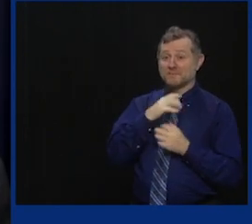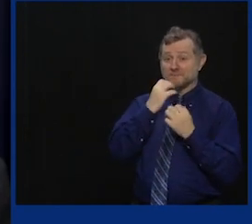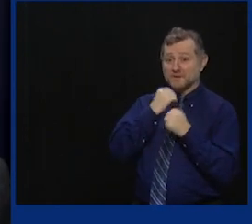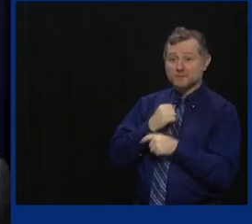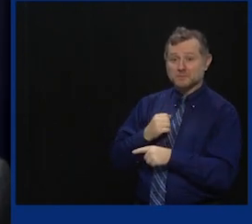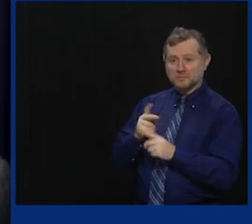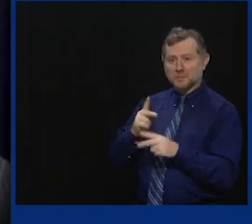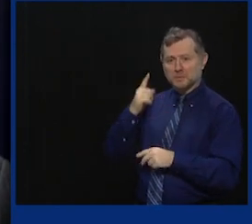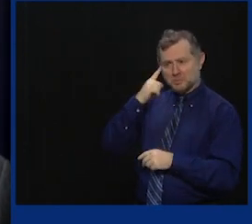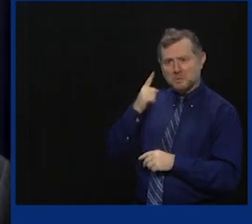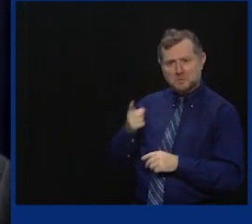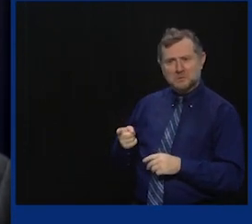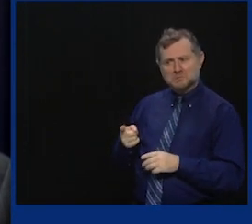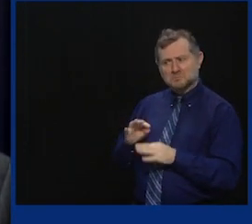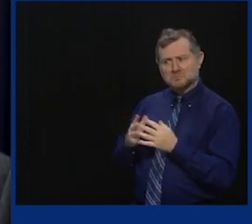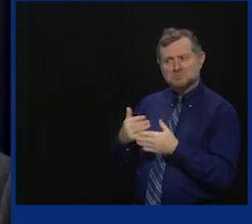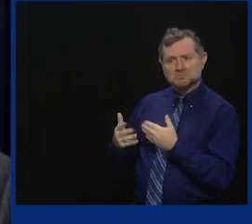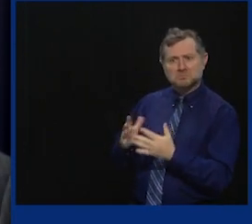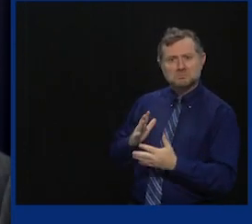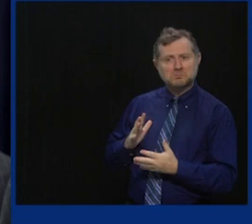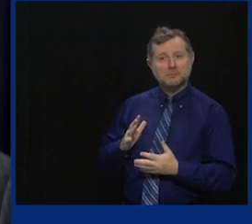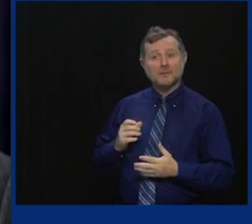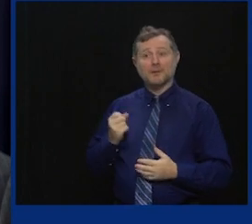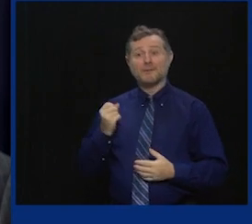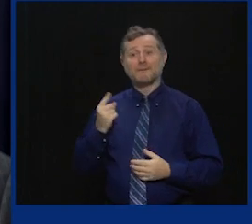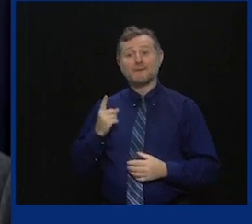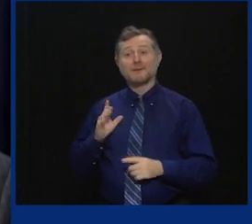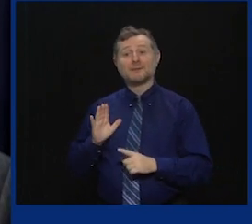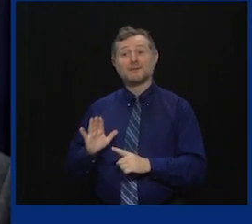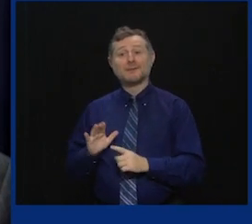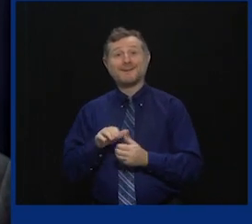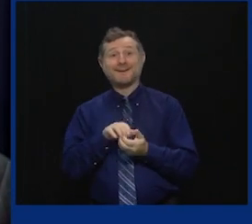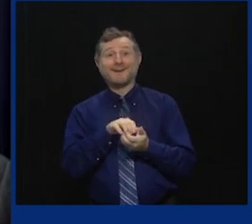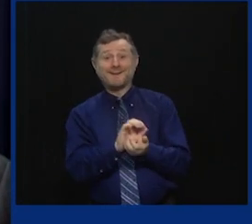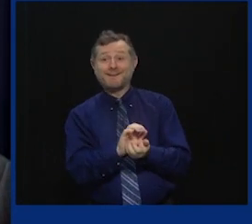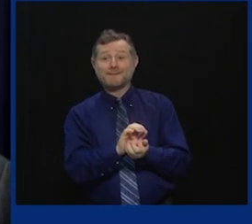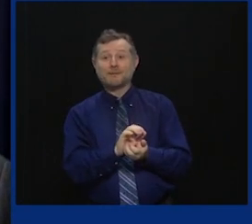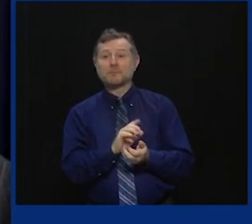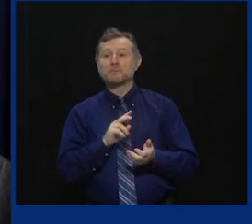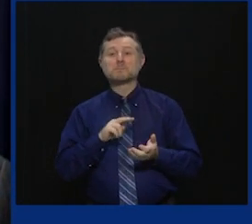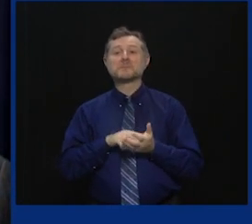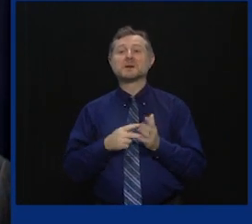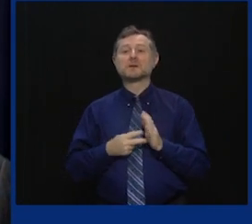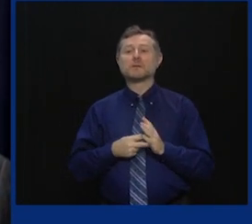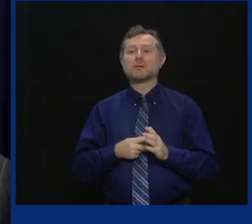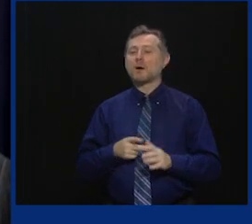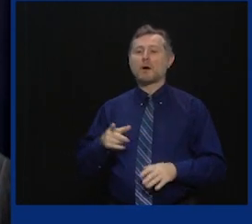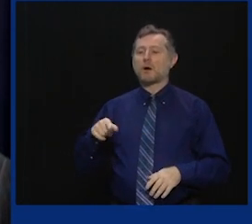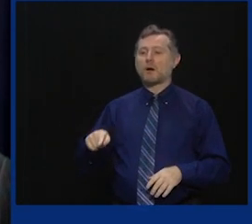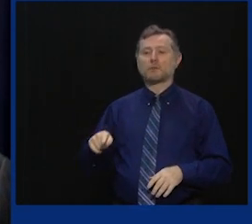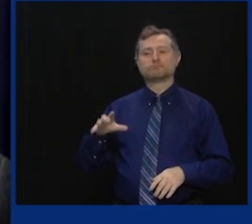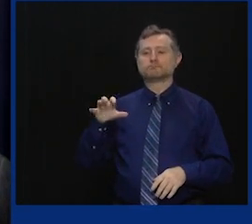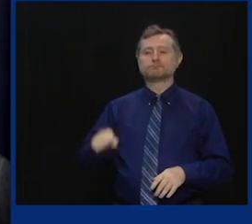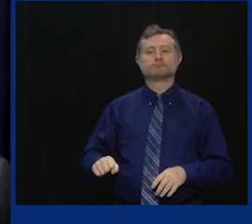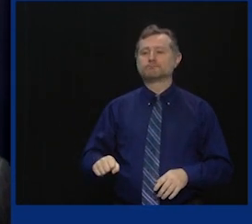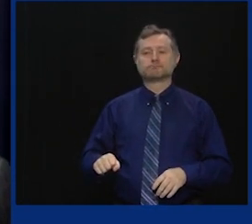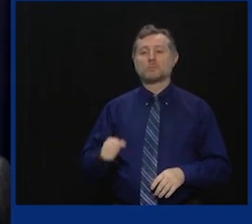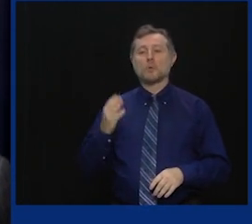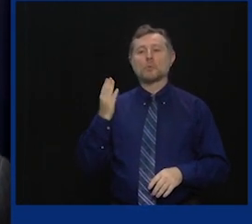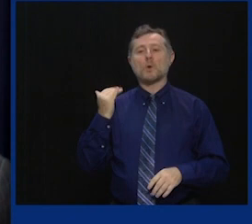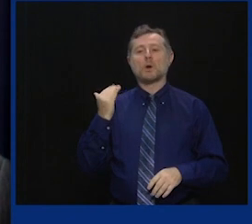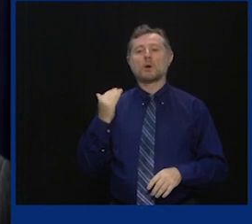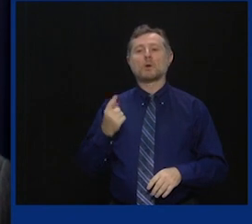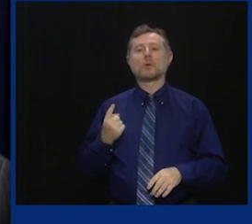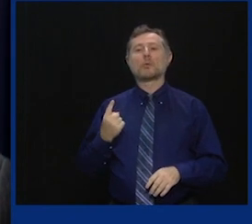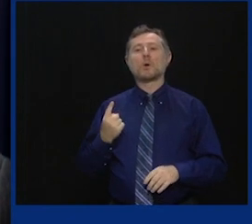of proposal led to him being violated because one of the provisions within